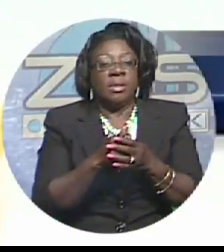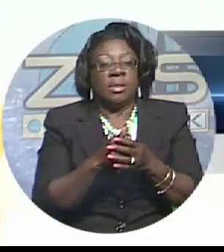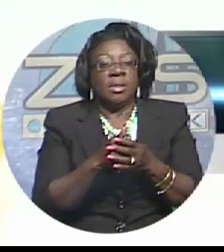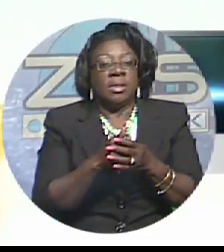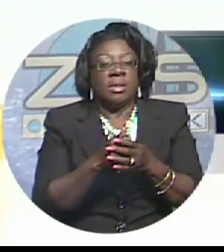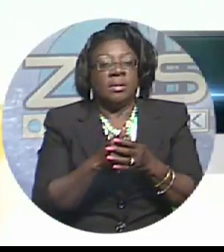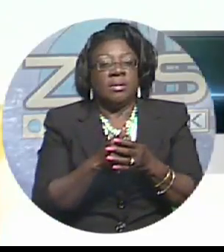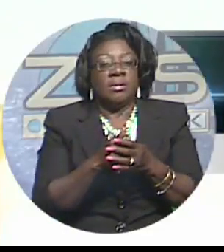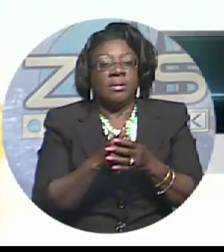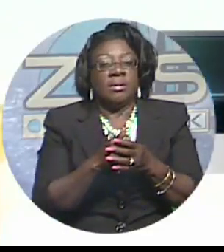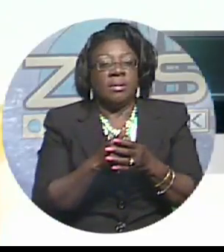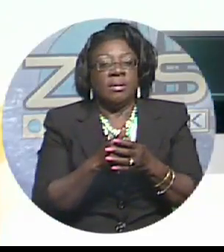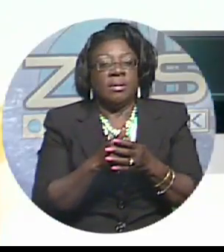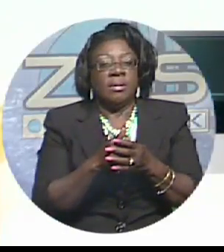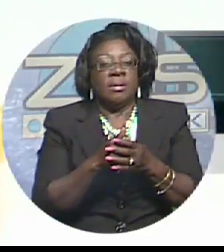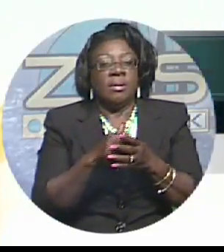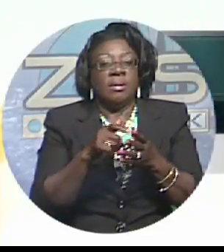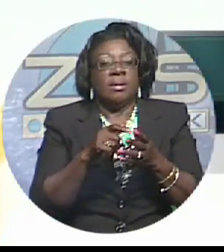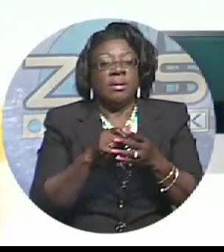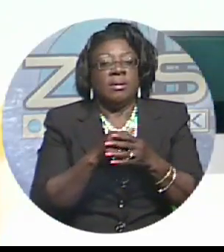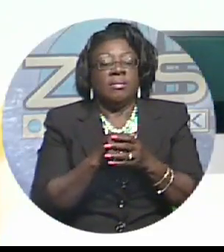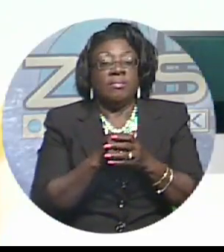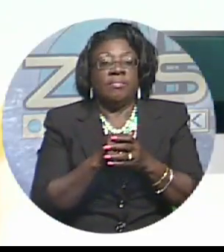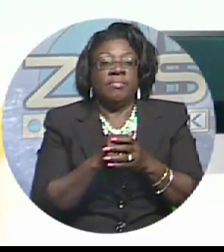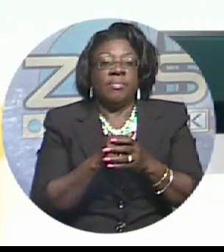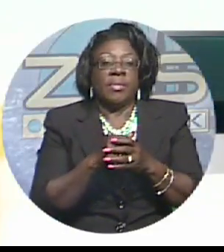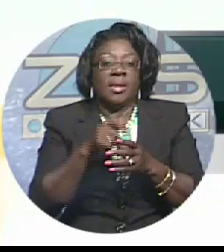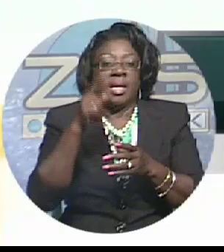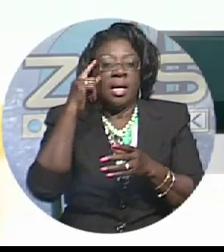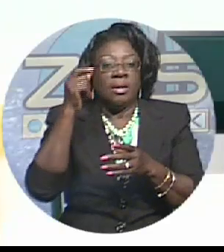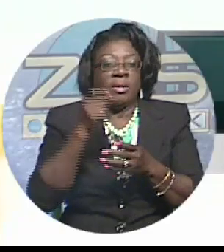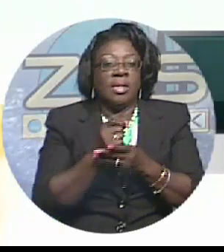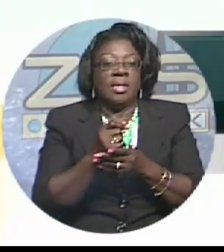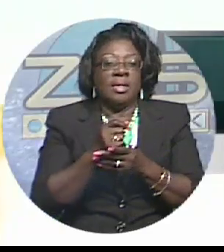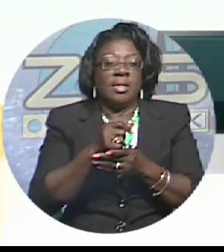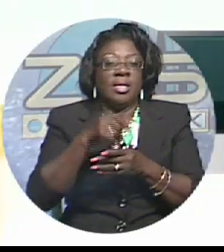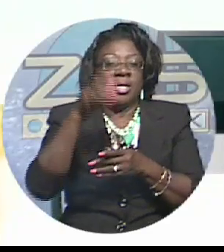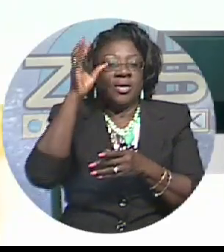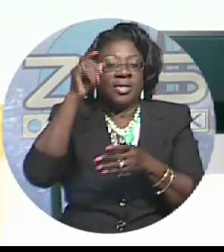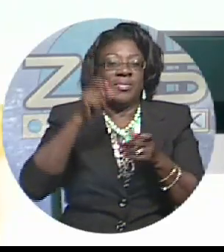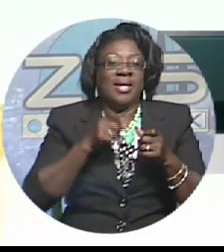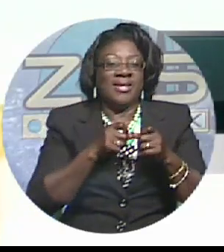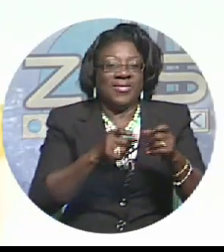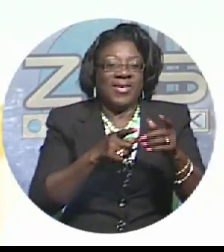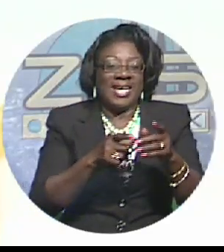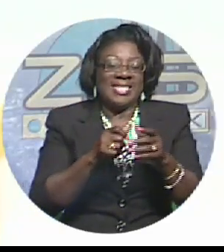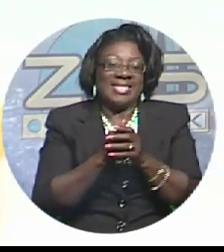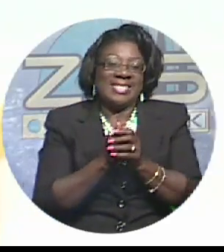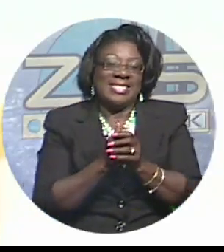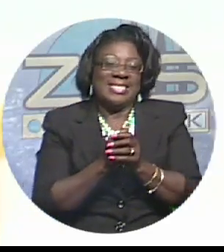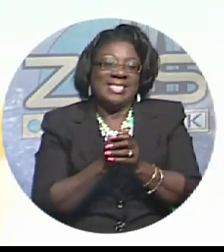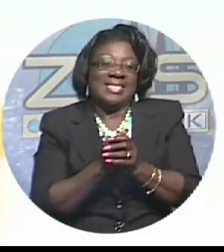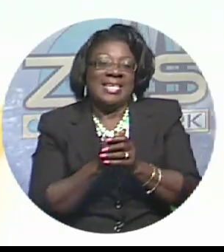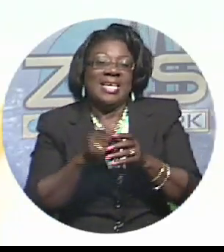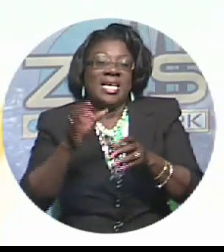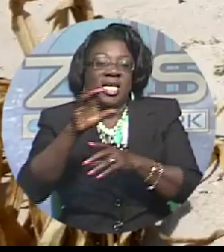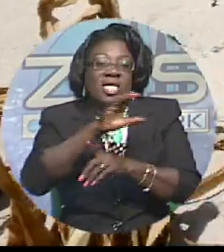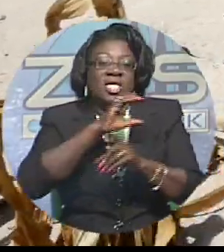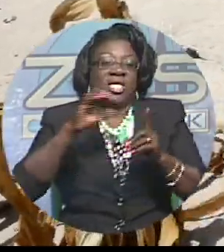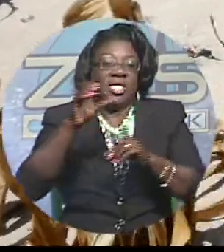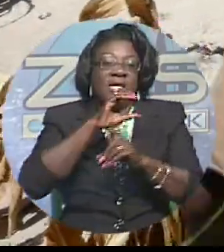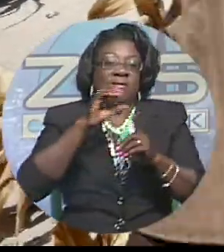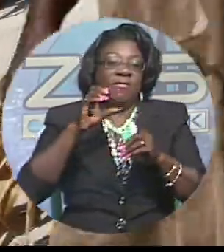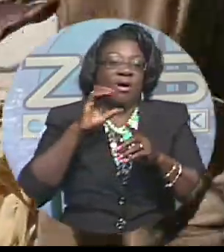Chris Brown fast speed. I don't think Chris Brown have that much speed for this. Chief Counselor